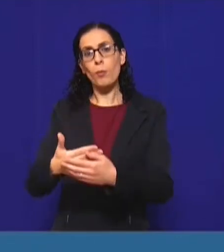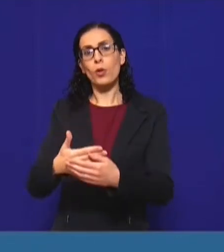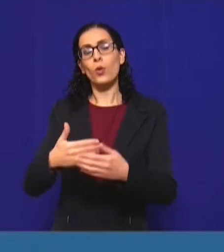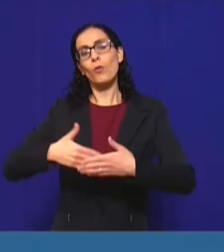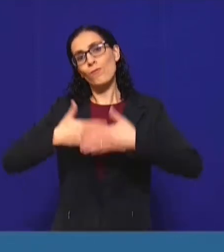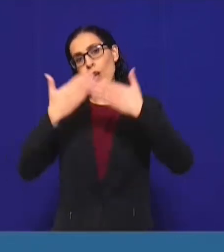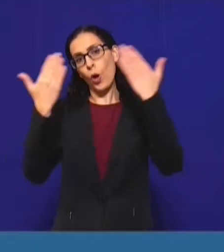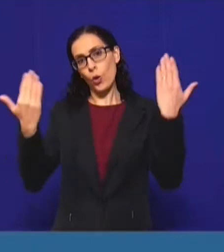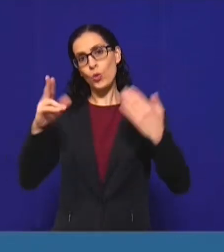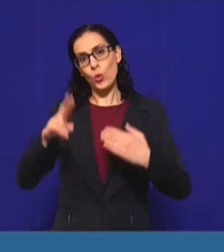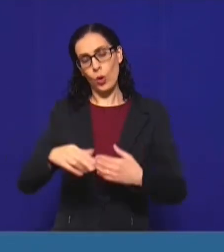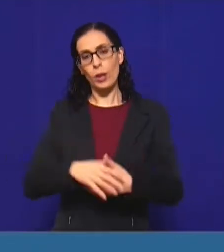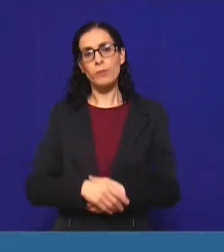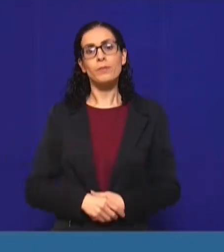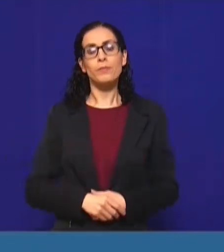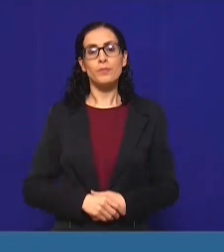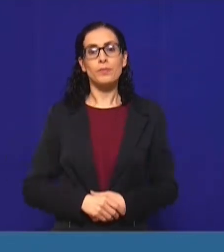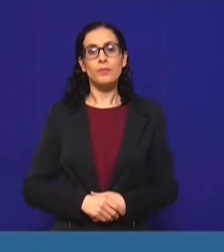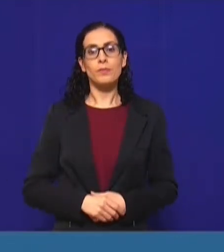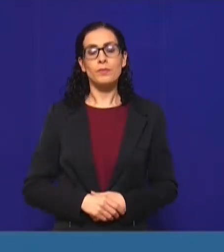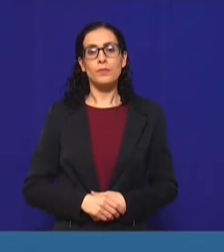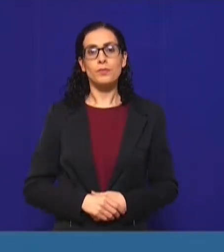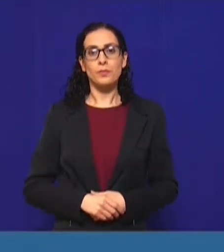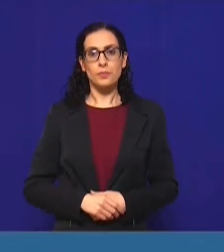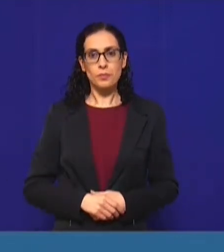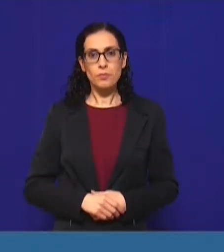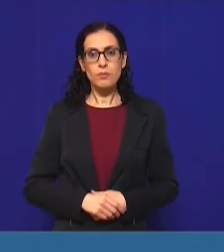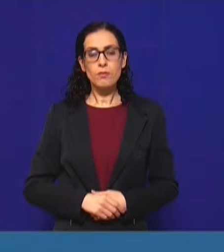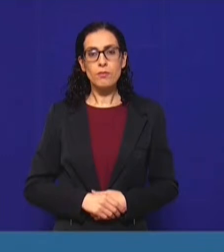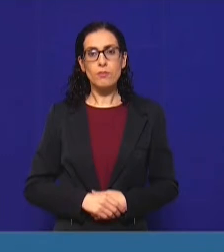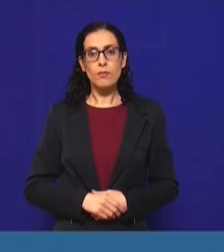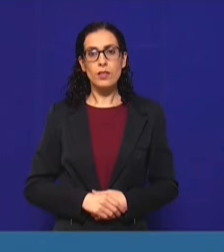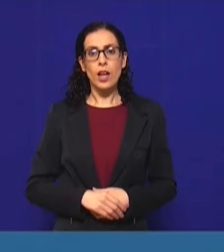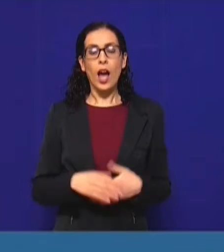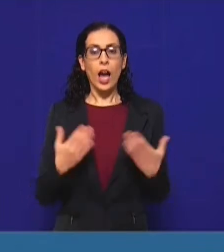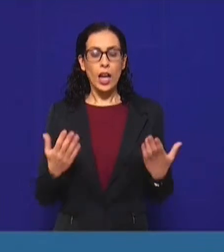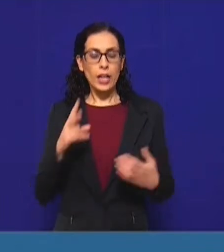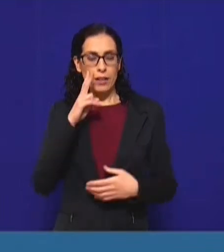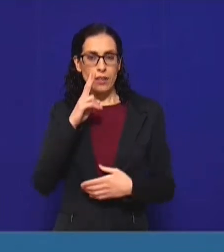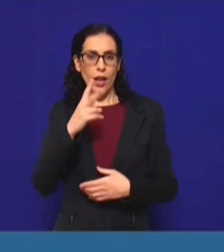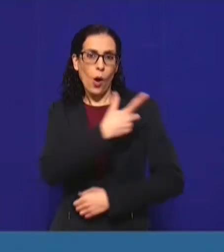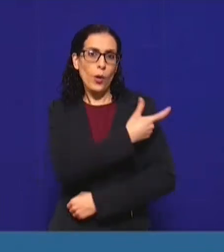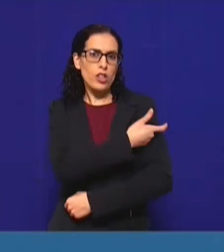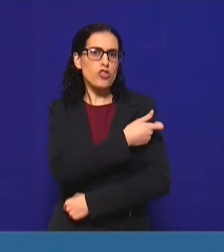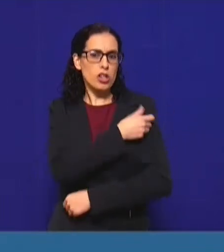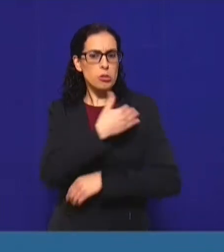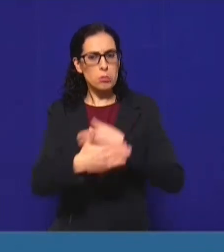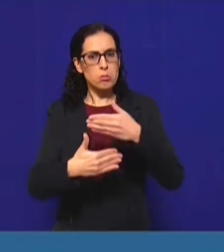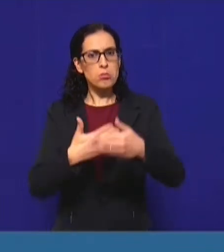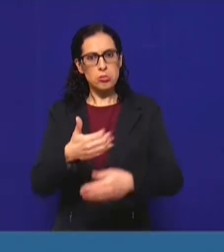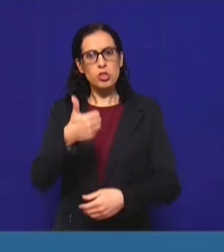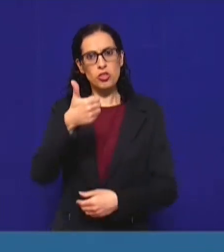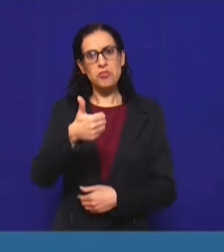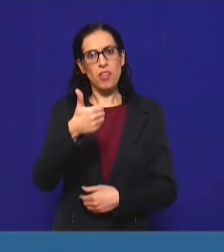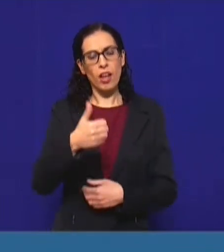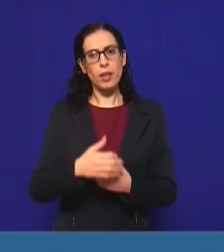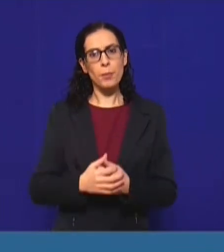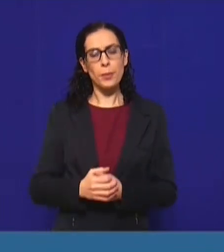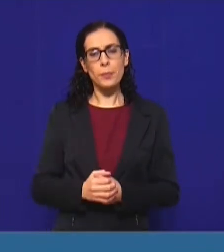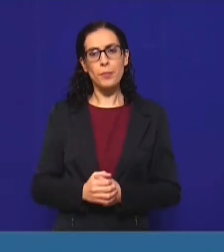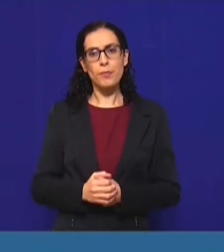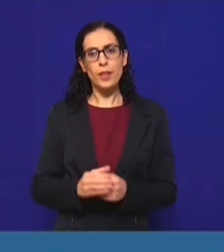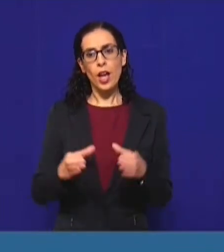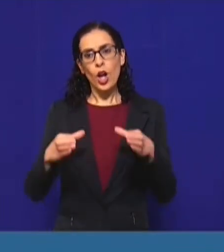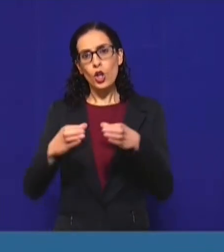filgħodu. Allura bekk aħna qegħdin naraw li t-tilqim miex jissew fil-gruppi kollha li għandna. Il-grupp li ieħor